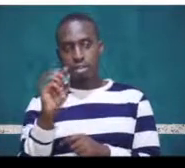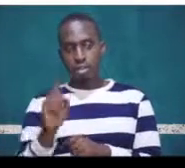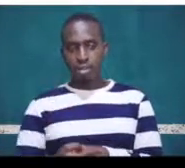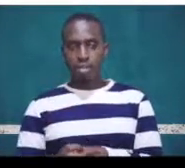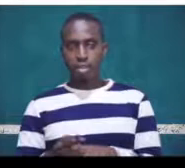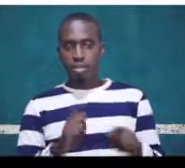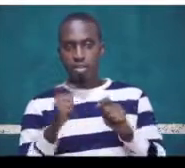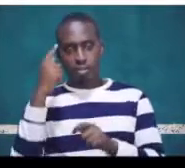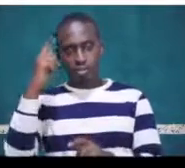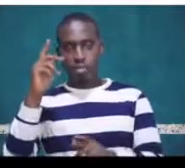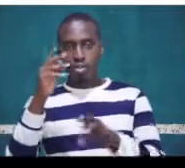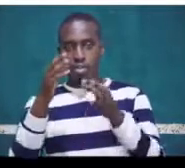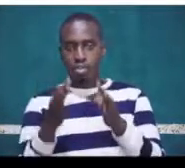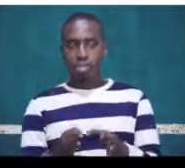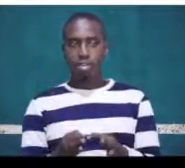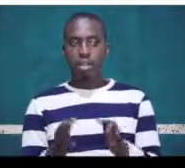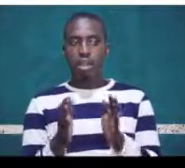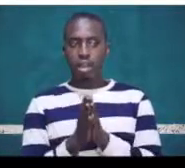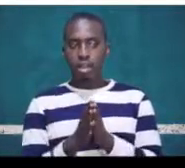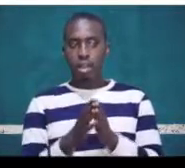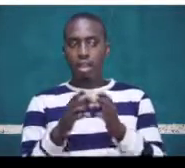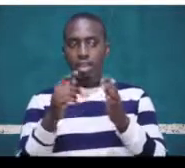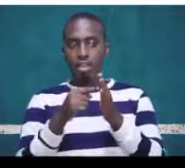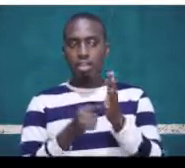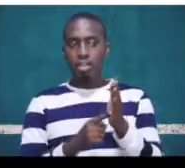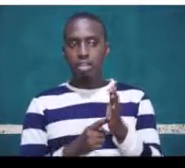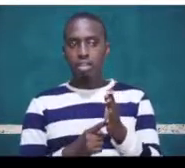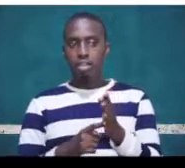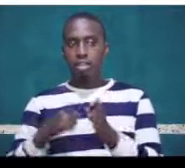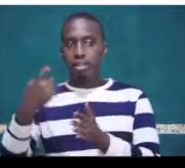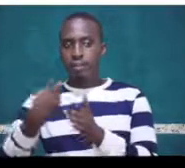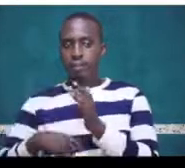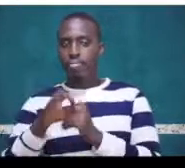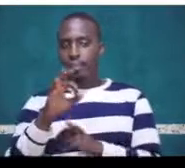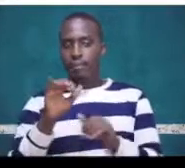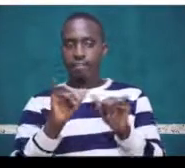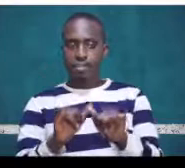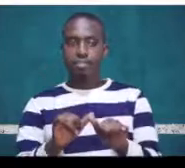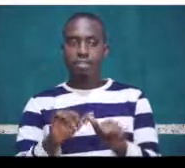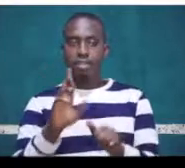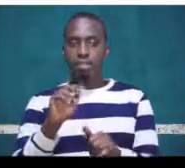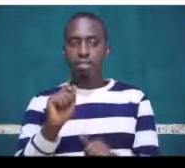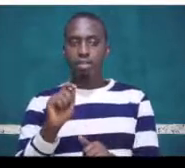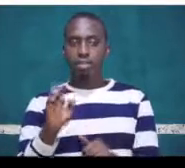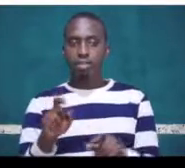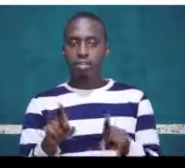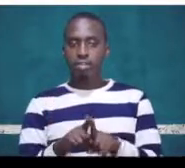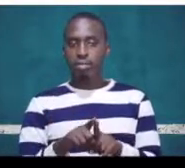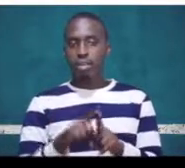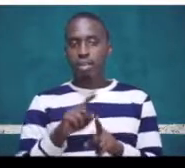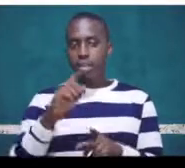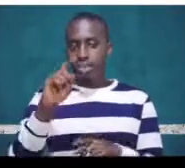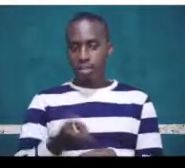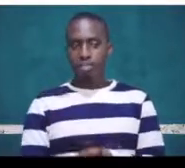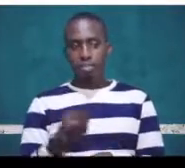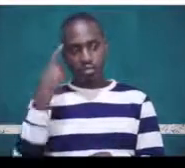property. A property tax is levied at fixed rate and 1,000 of the taxable